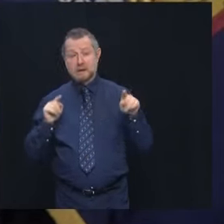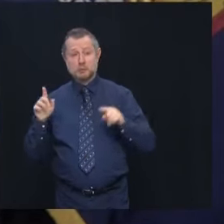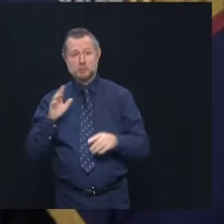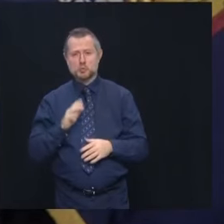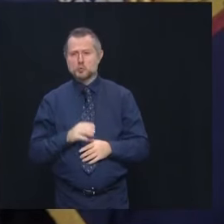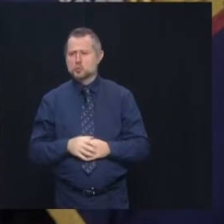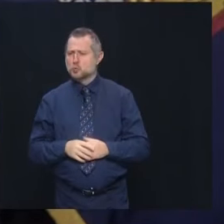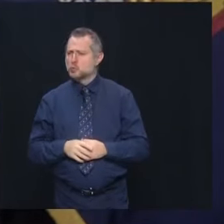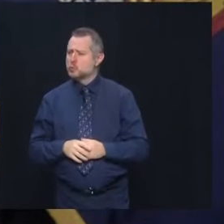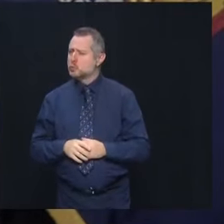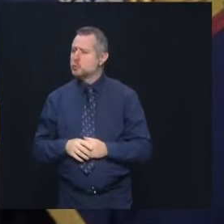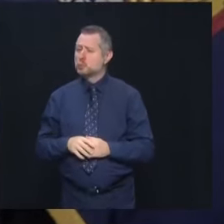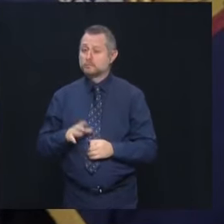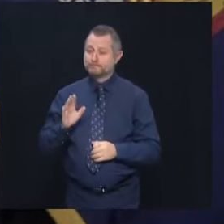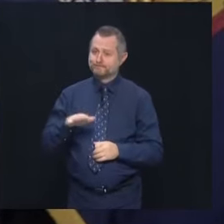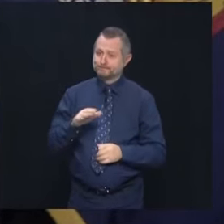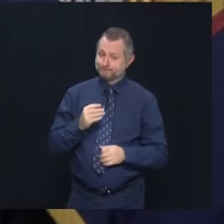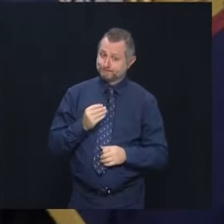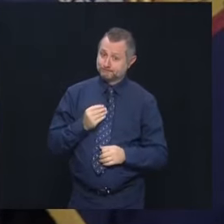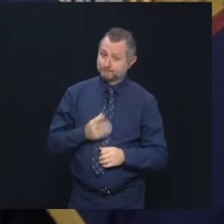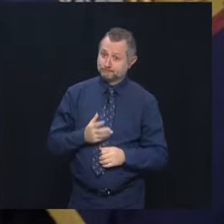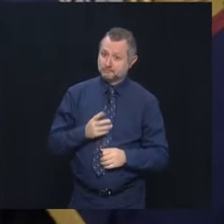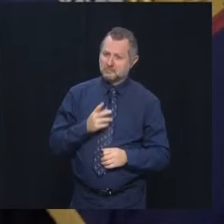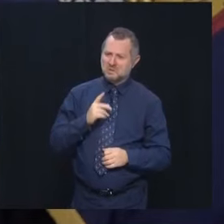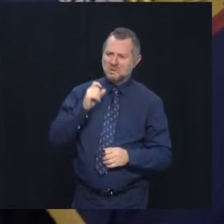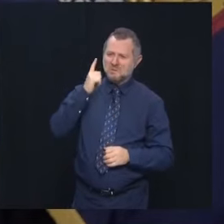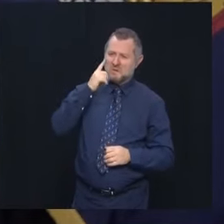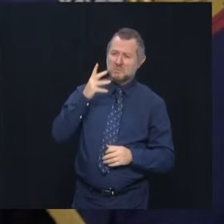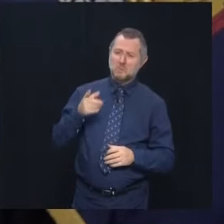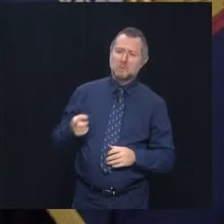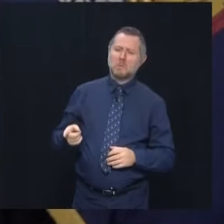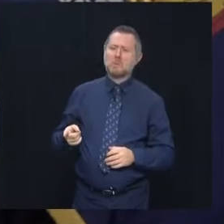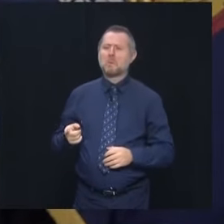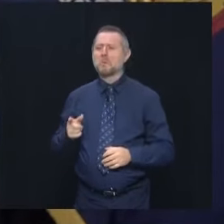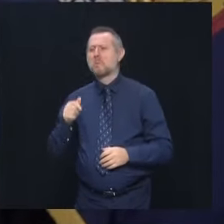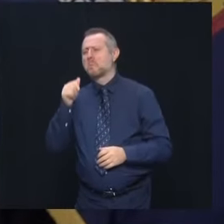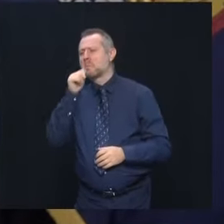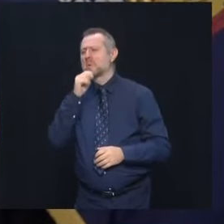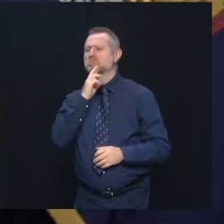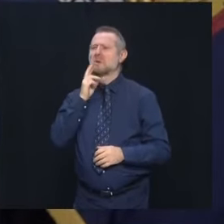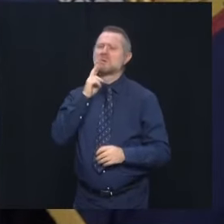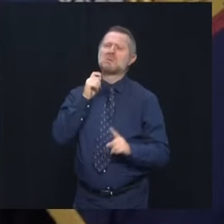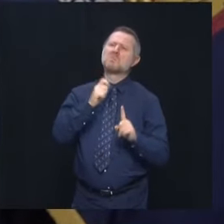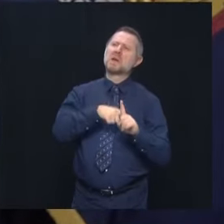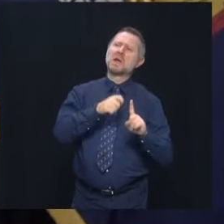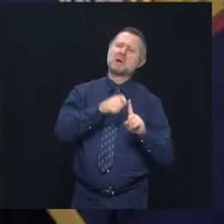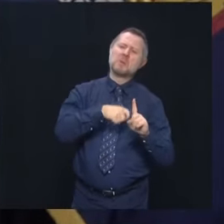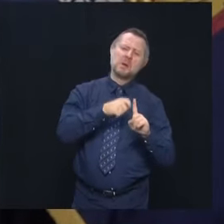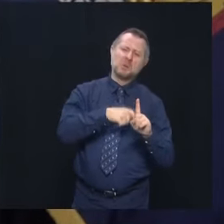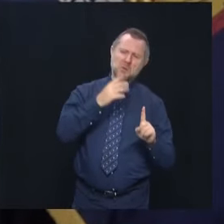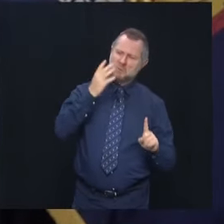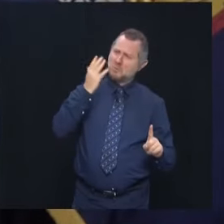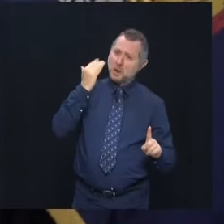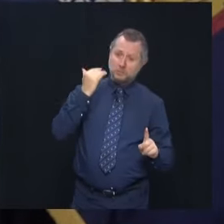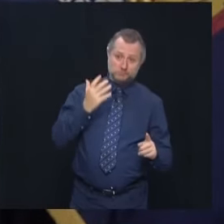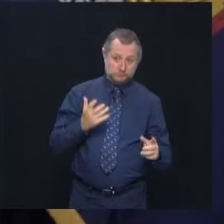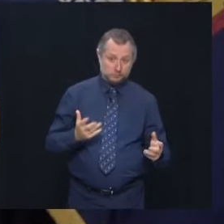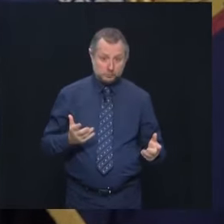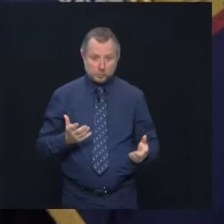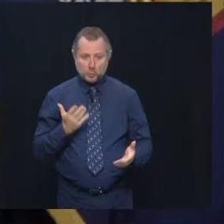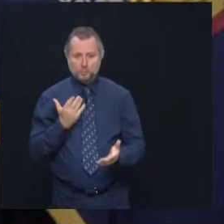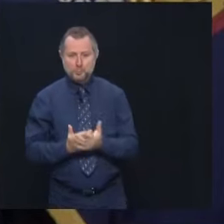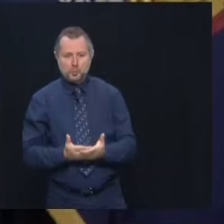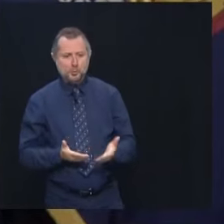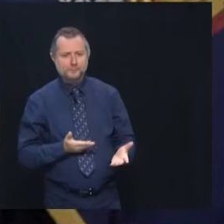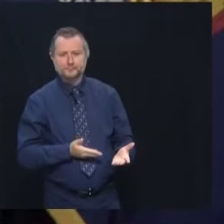skepticism in your face when you'd say, here he goes again with his bar and restaurant rant. But yes, how many weeks did